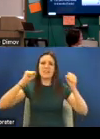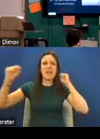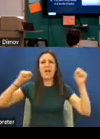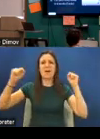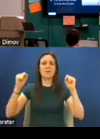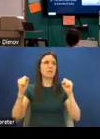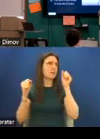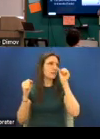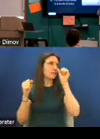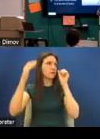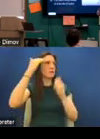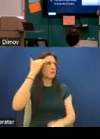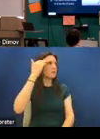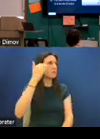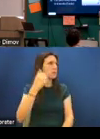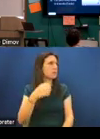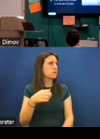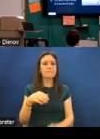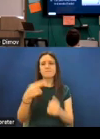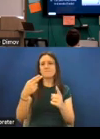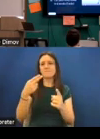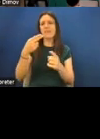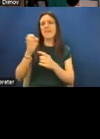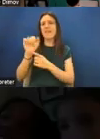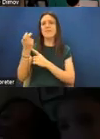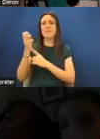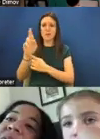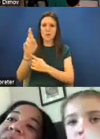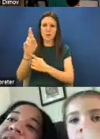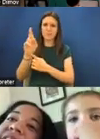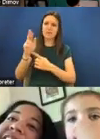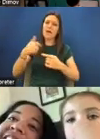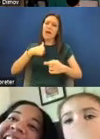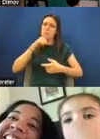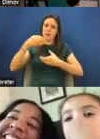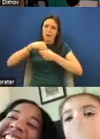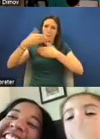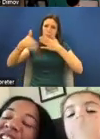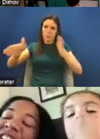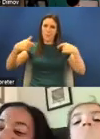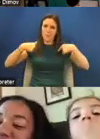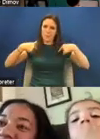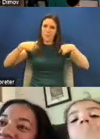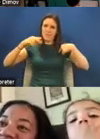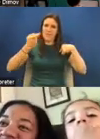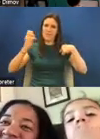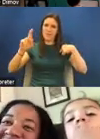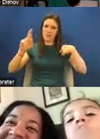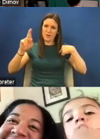minute. That would be me. That's not in the room. Oh, can you see